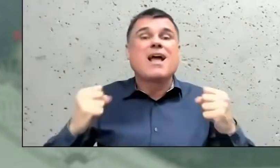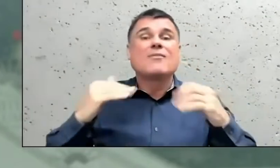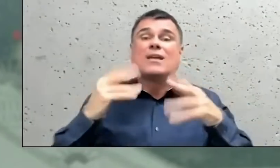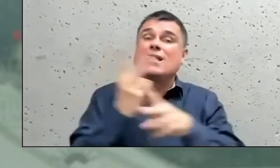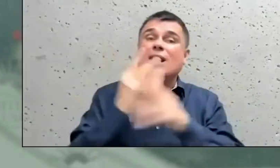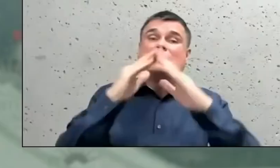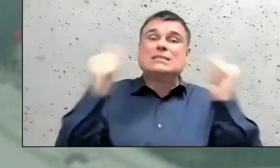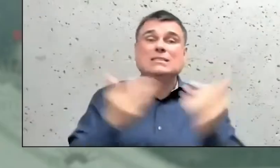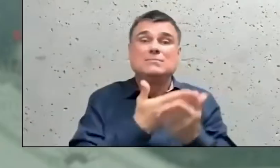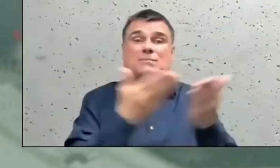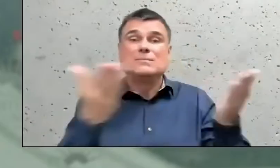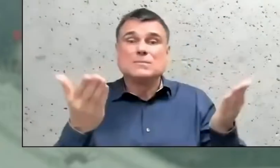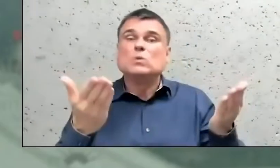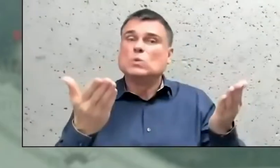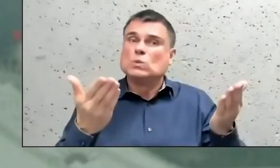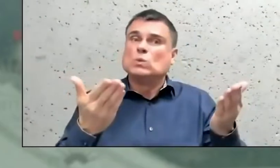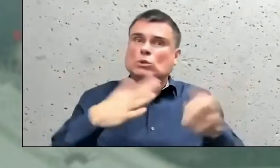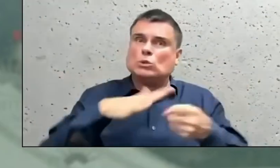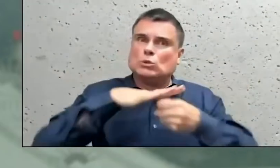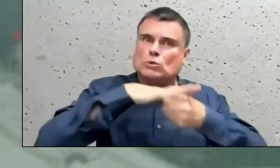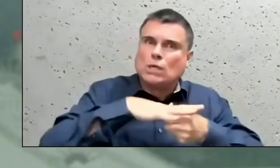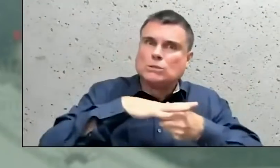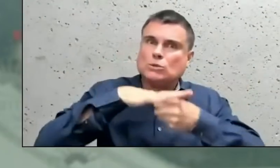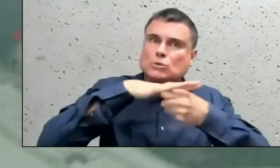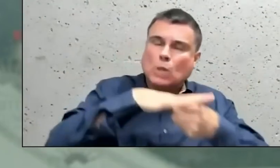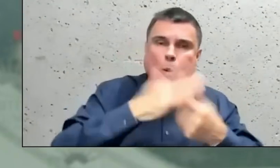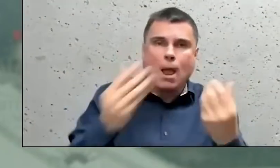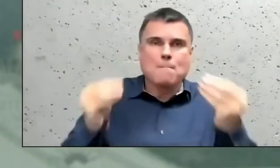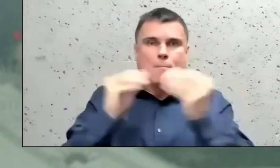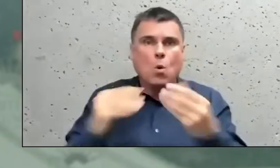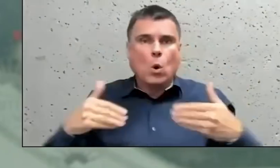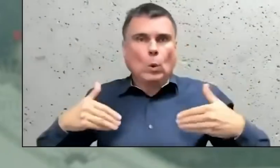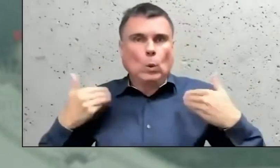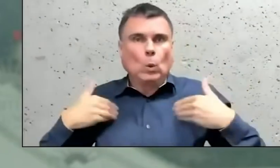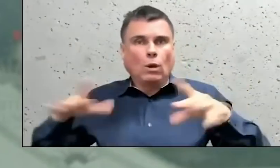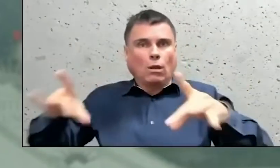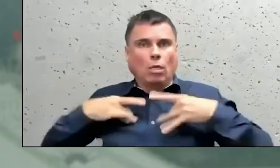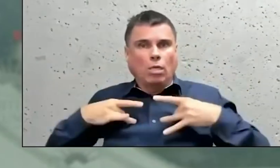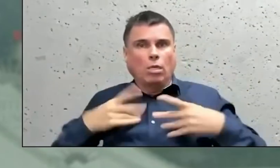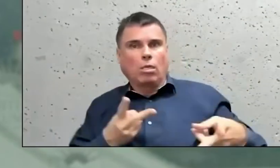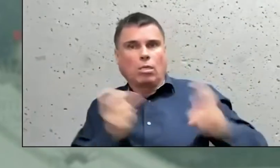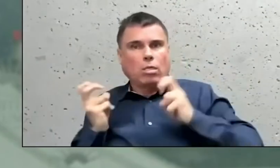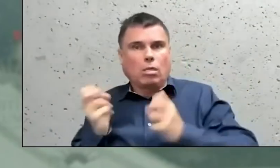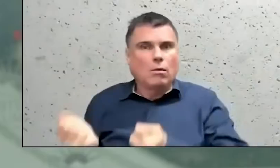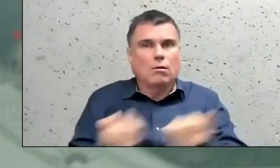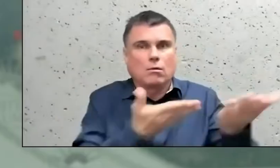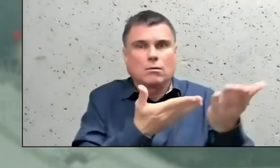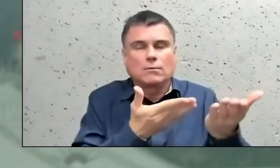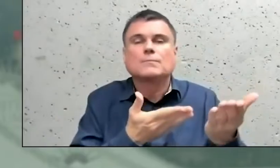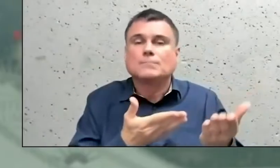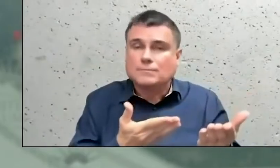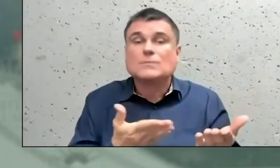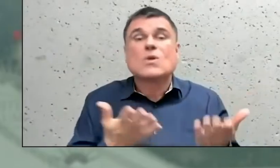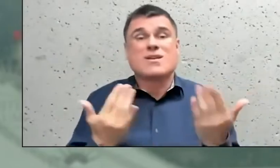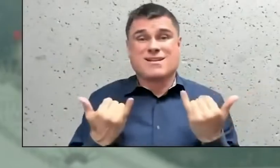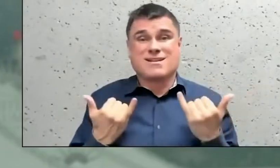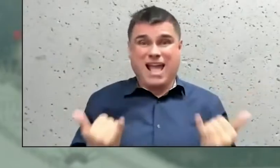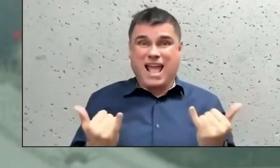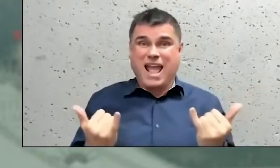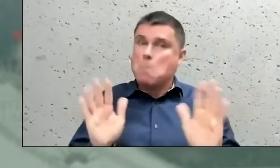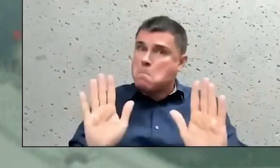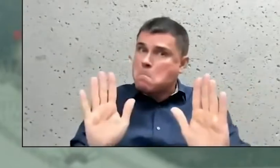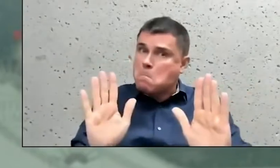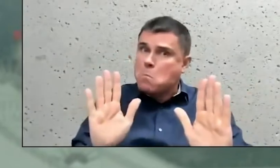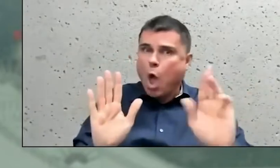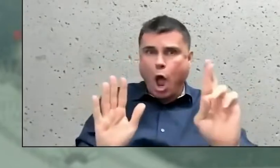know work, we can see cases inching up, outbreaks increasing, and hospitalizations increasing. It is